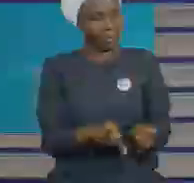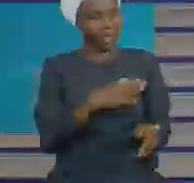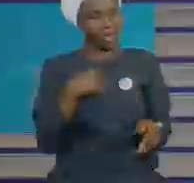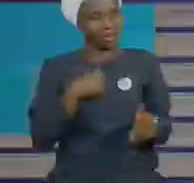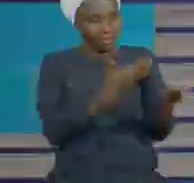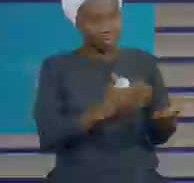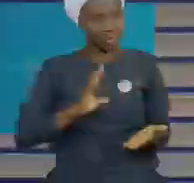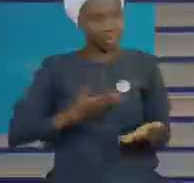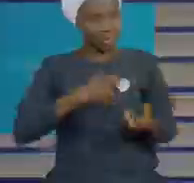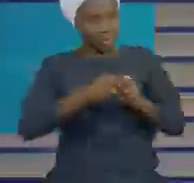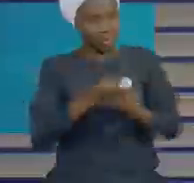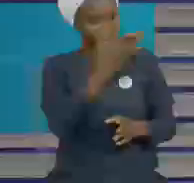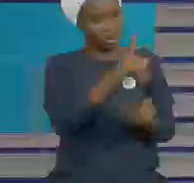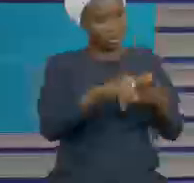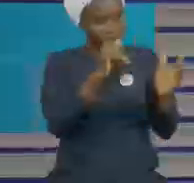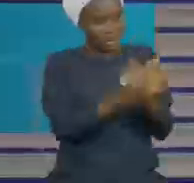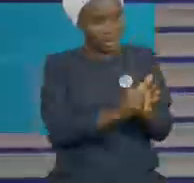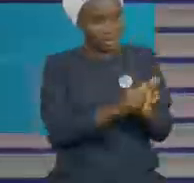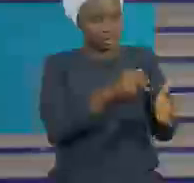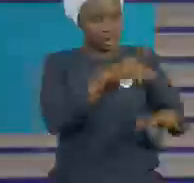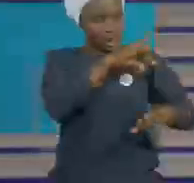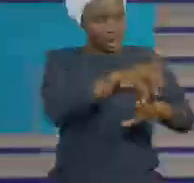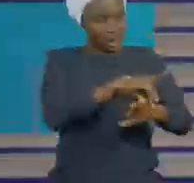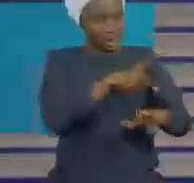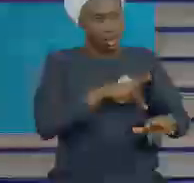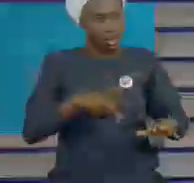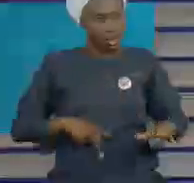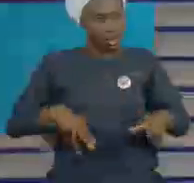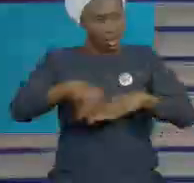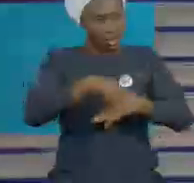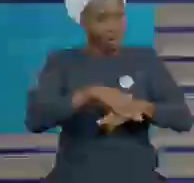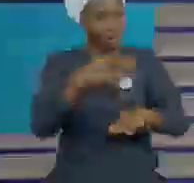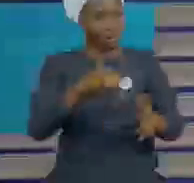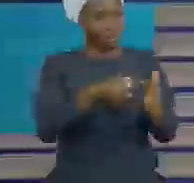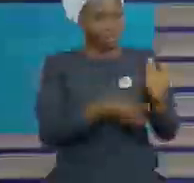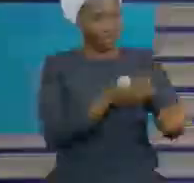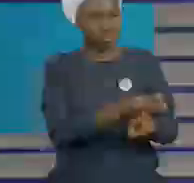that earthly kingdom, to the kingdom of this world.